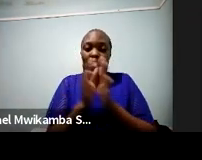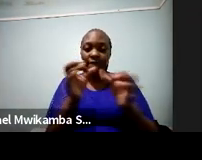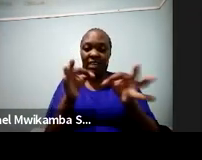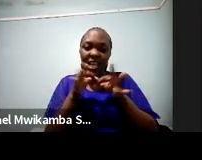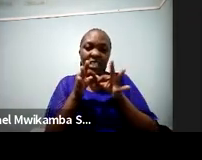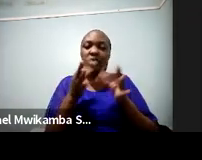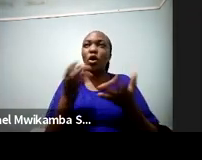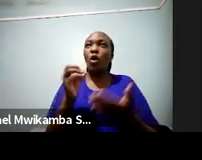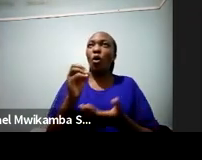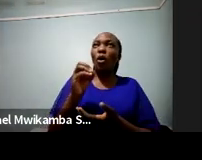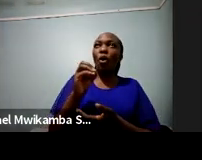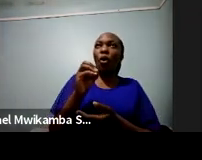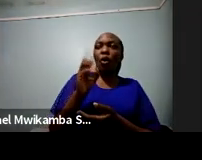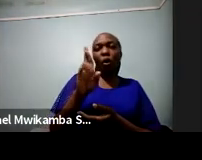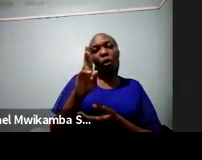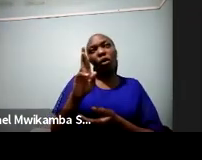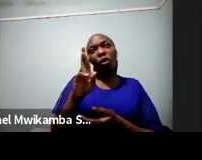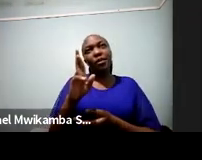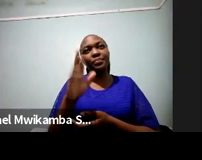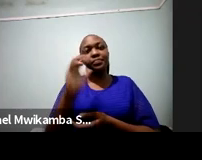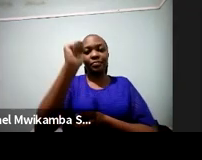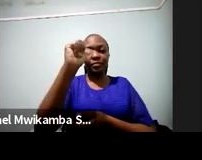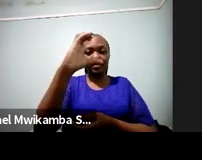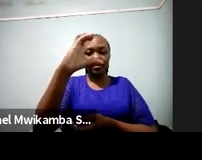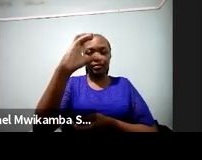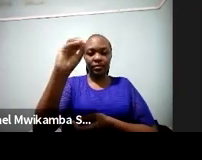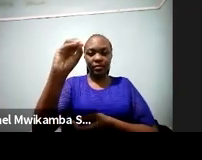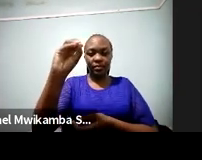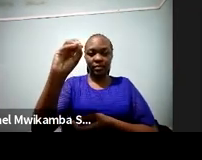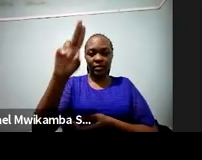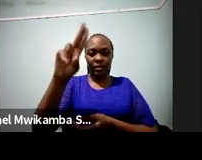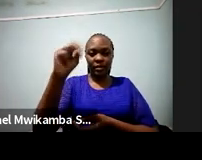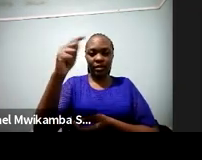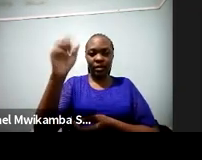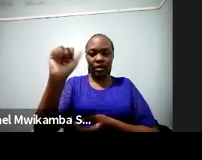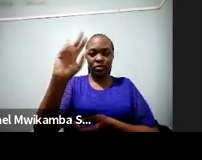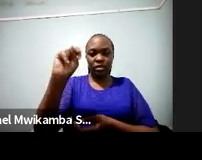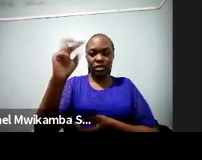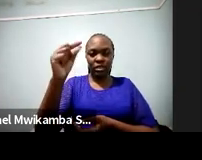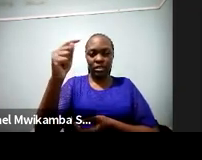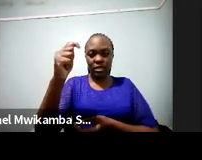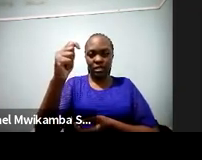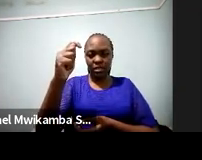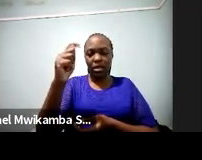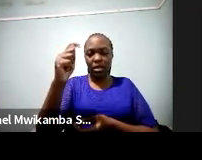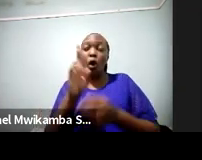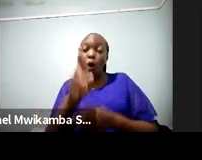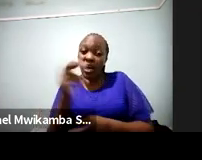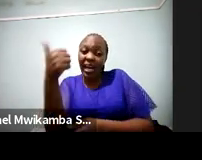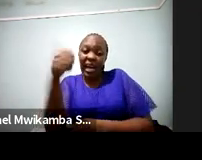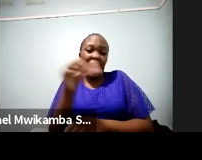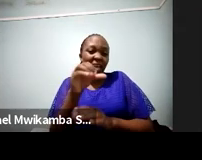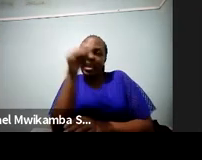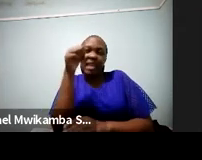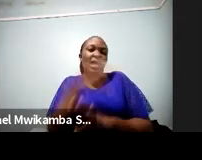any other business course that is giving you an hint about financial management? Can I see your